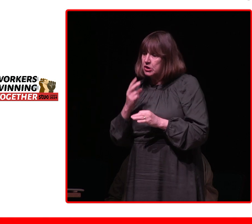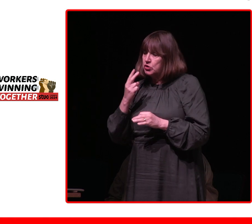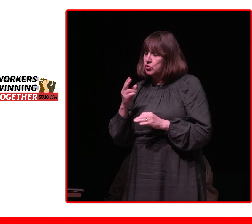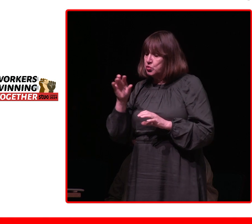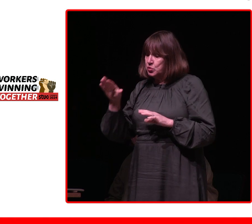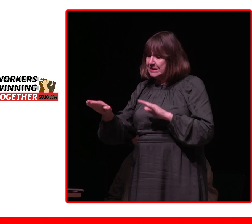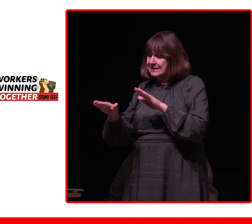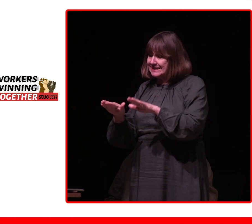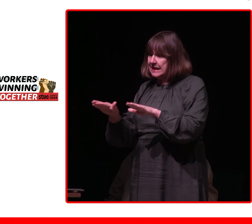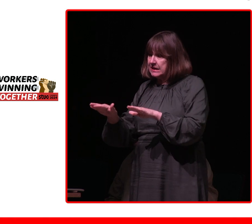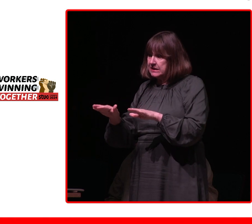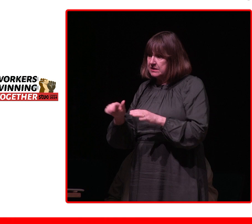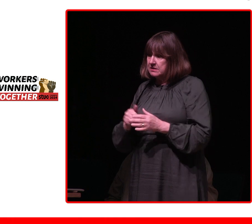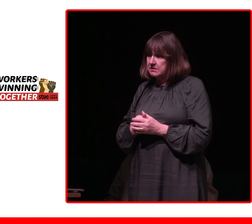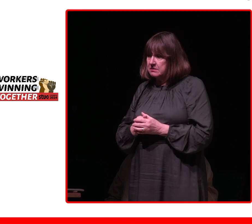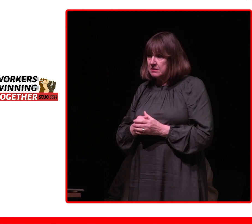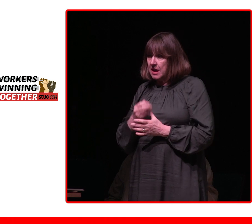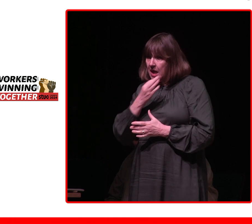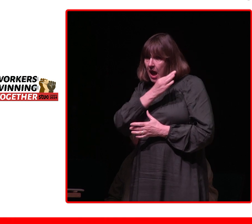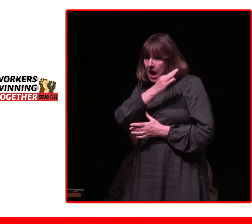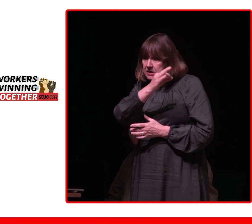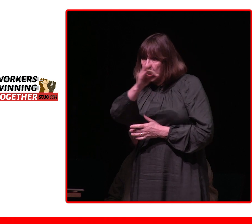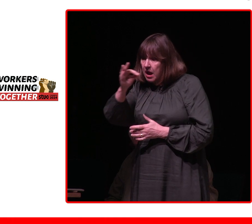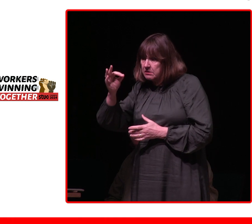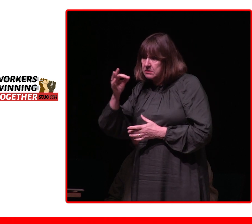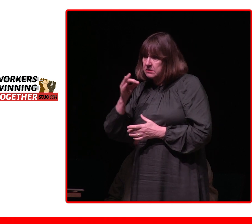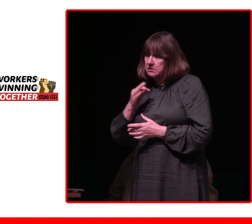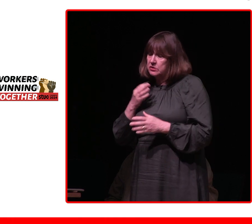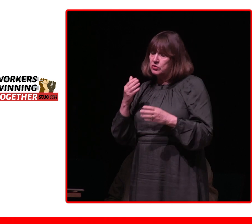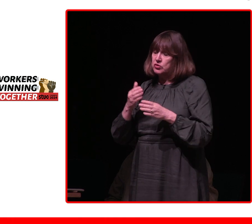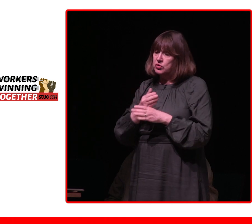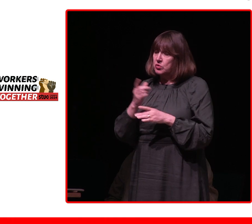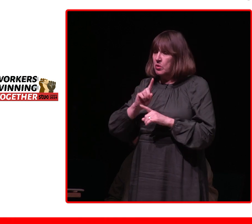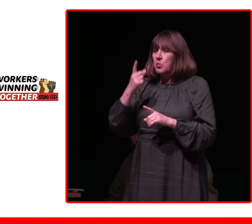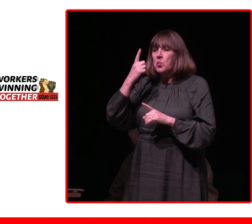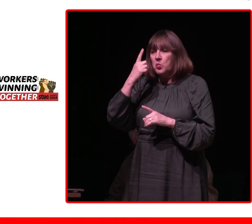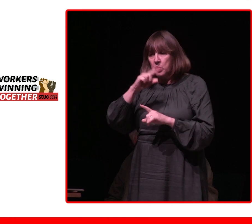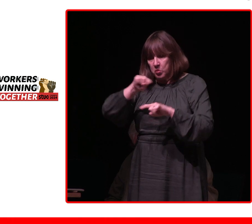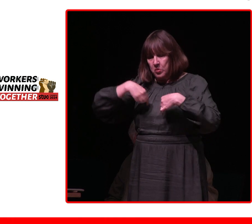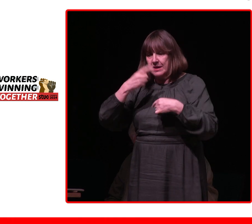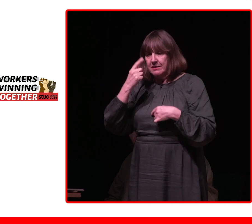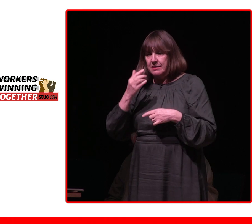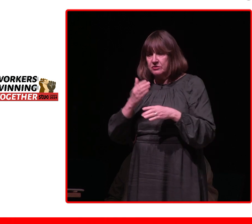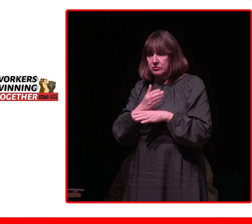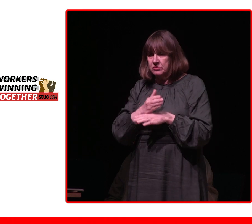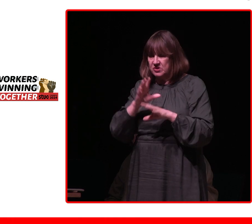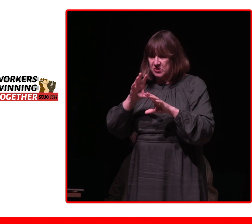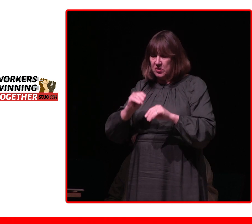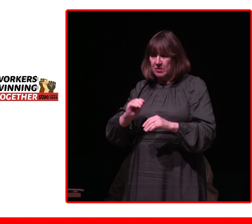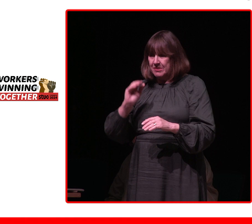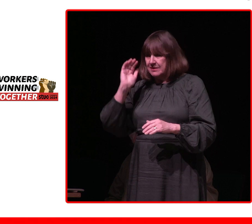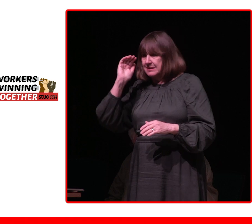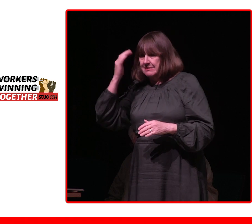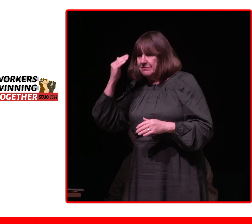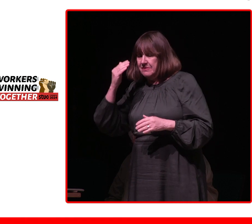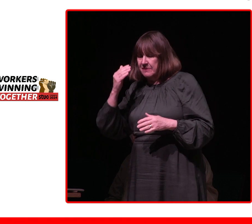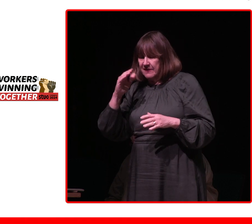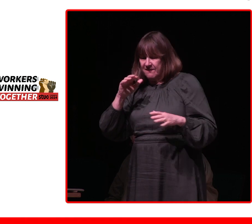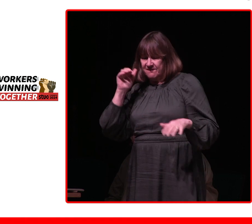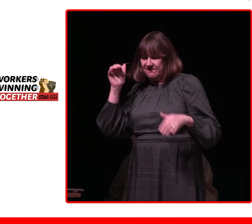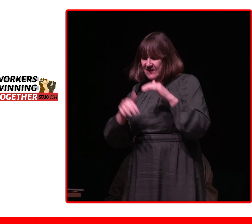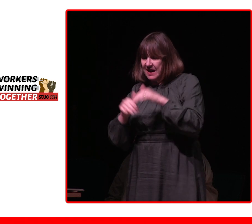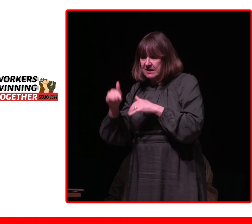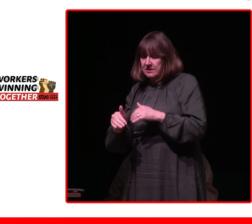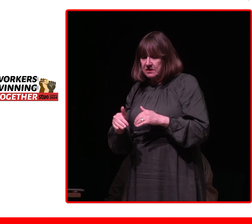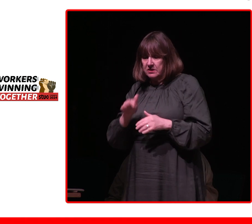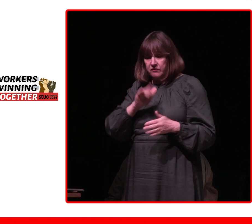It calls on all of us to do what we can do to stop this senseless violence. From the river to